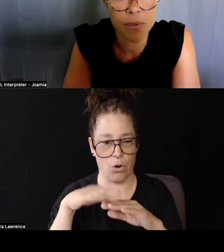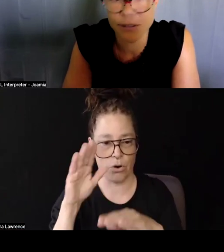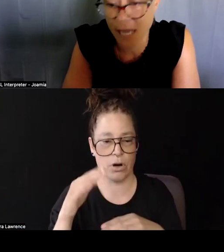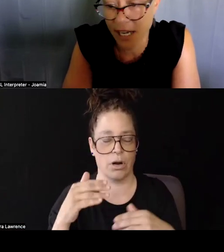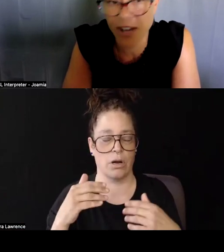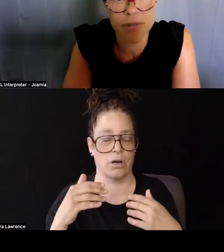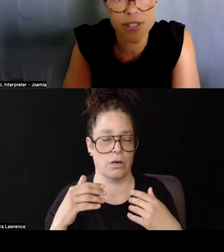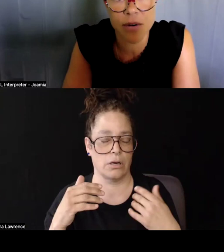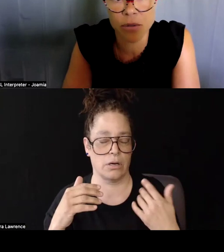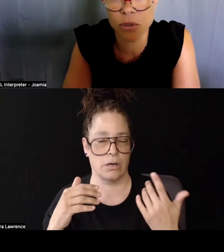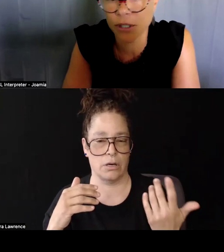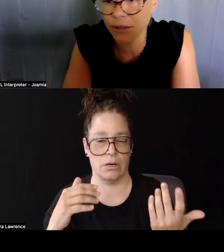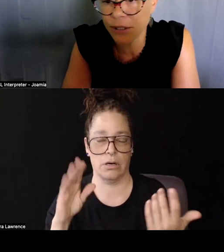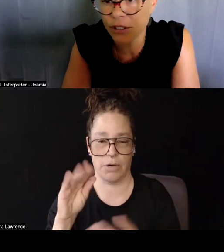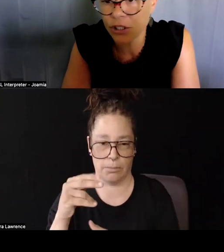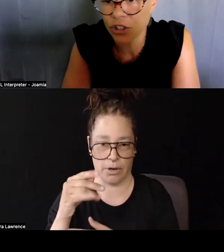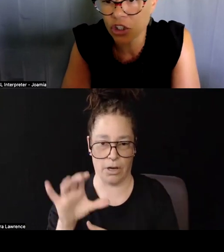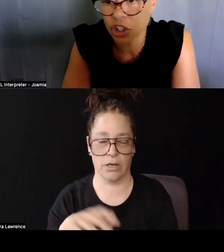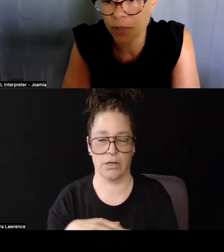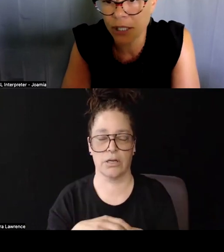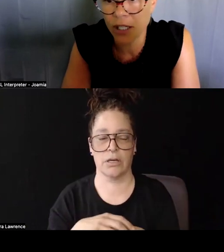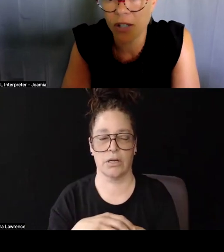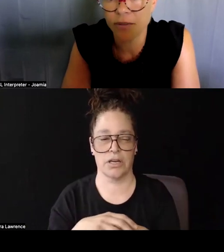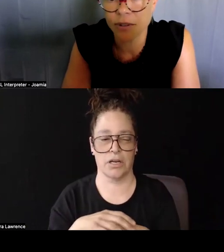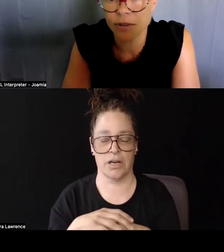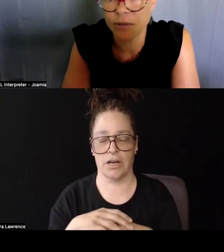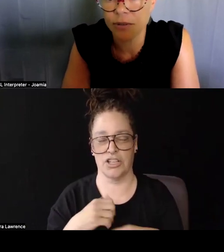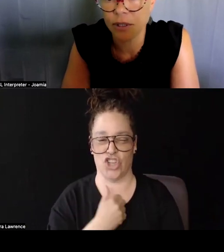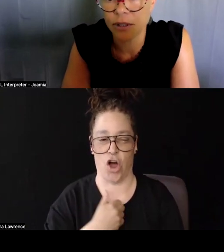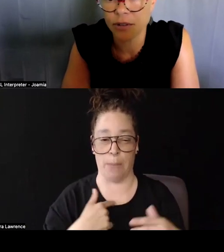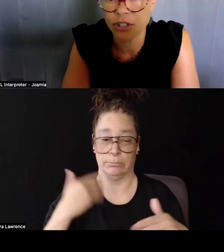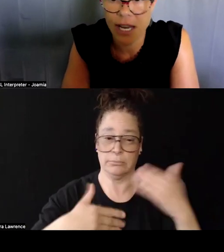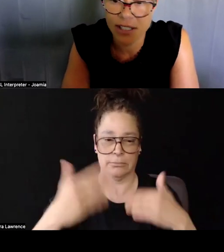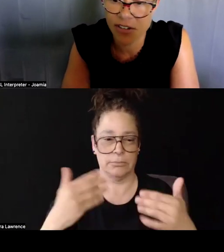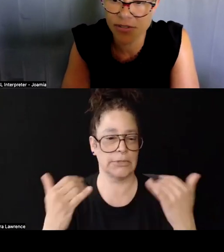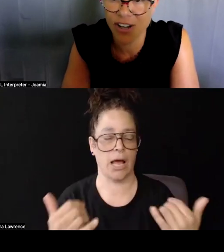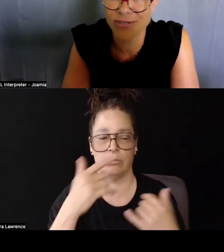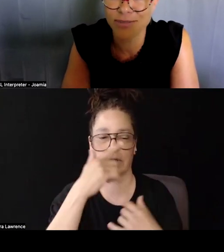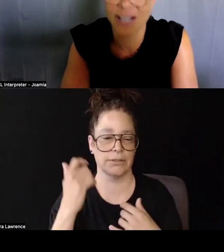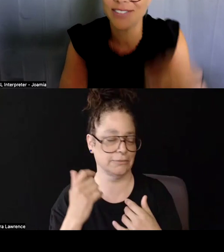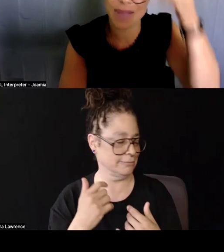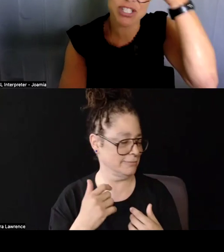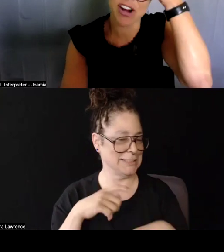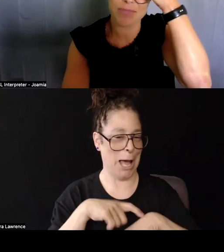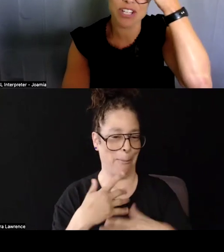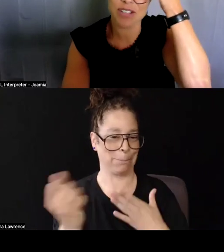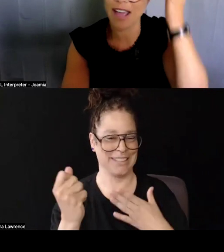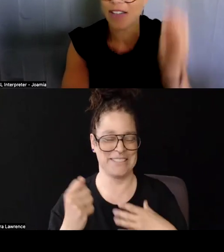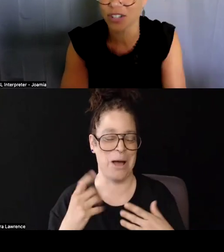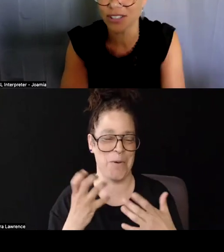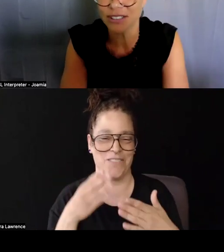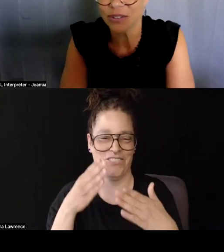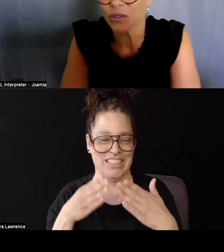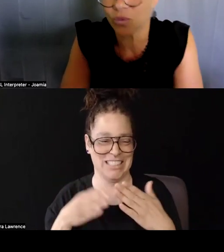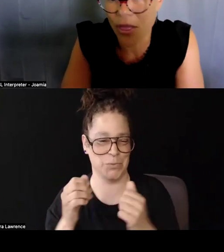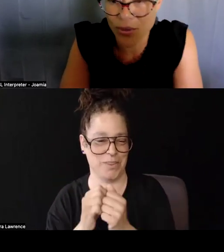very important. 85% or more should be shades of brown. I'm sorry, I have